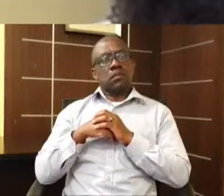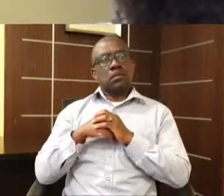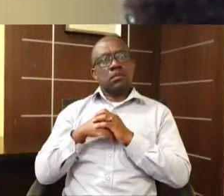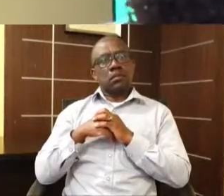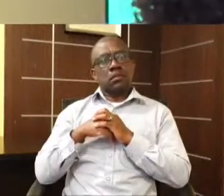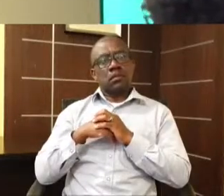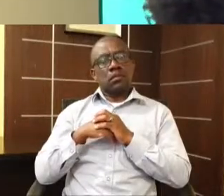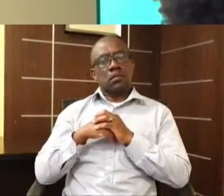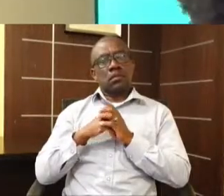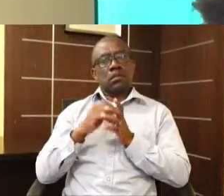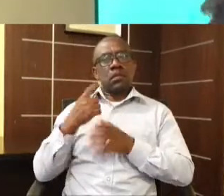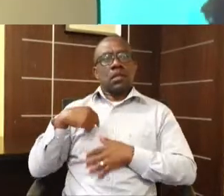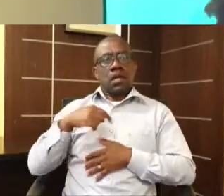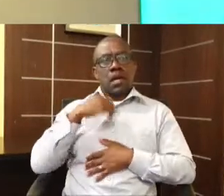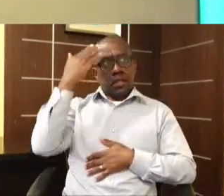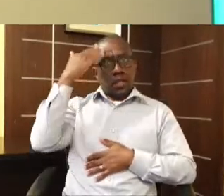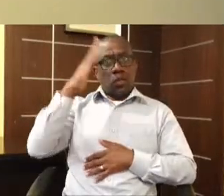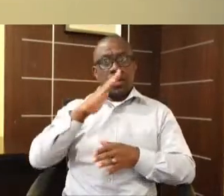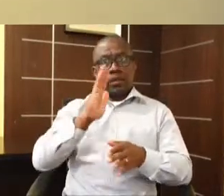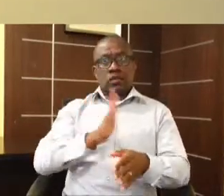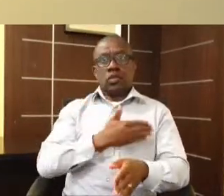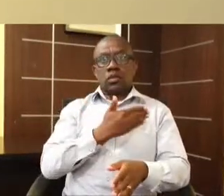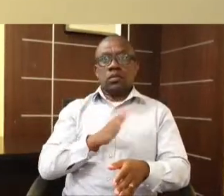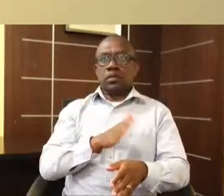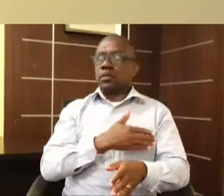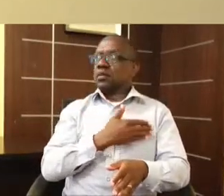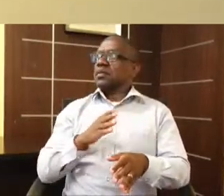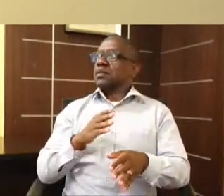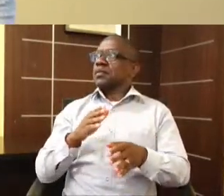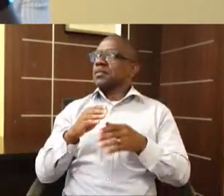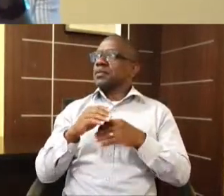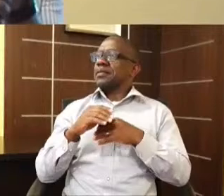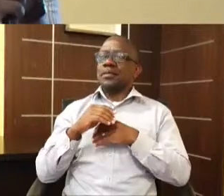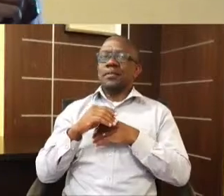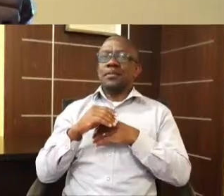Do you know this song? Concentration is the game.